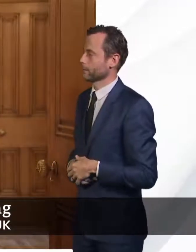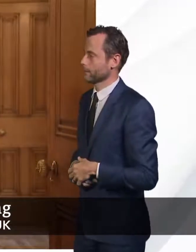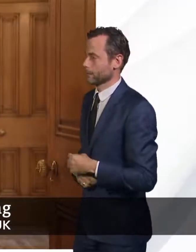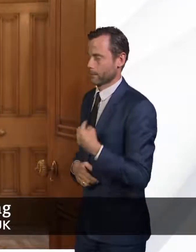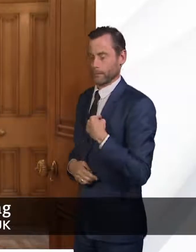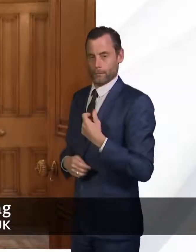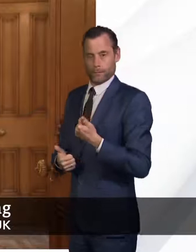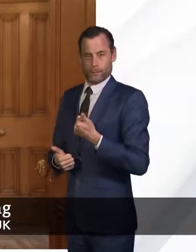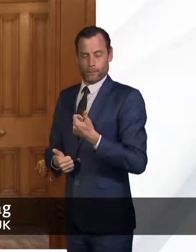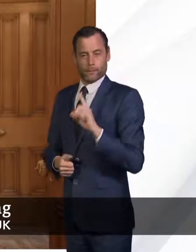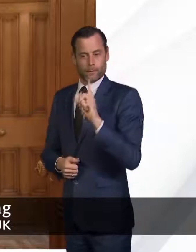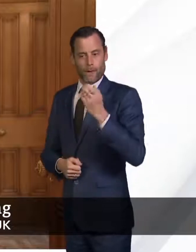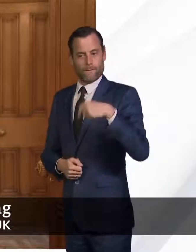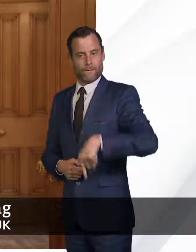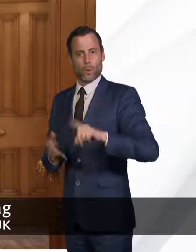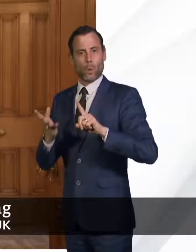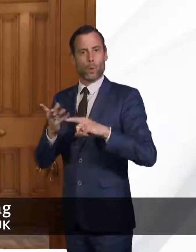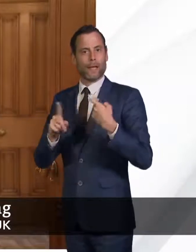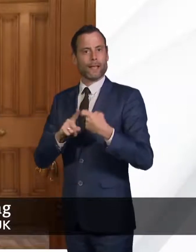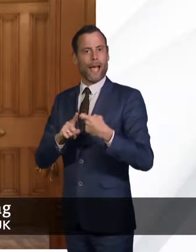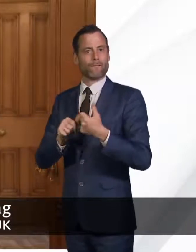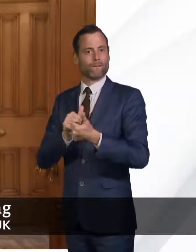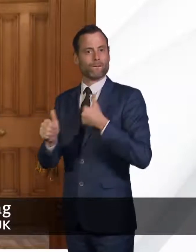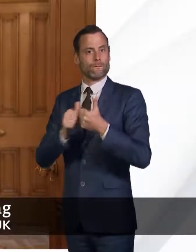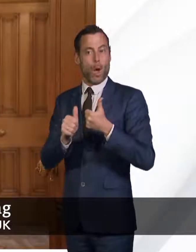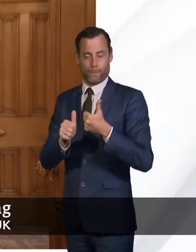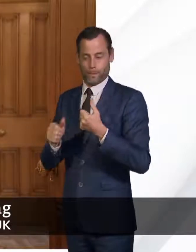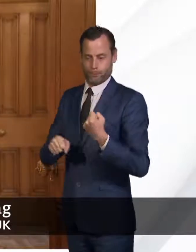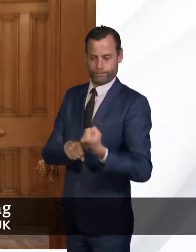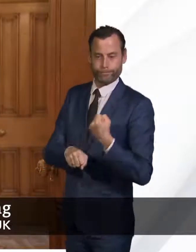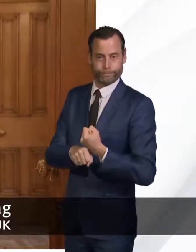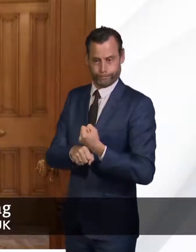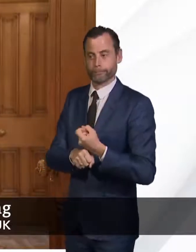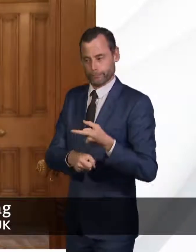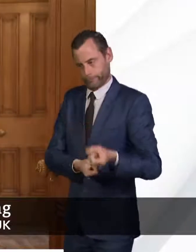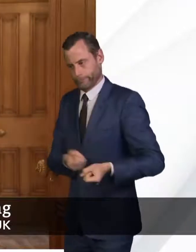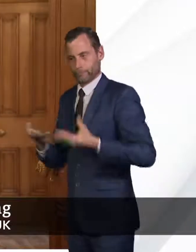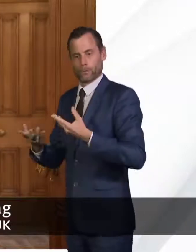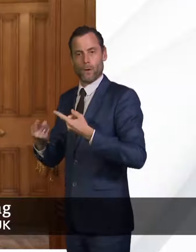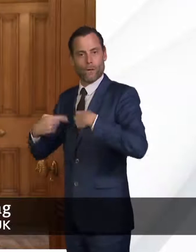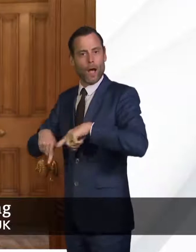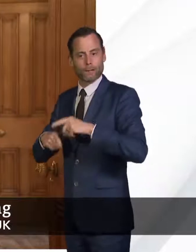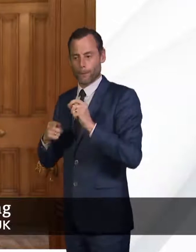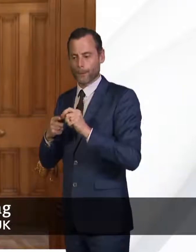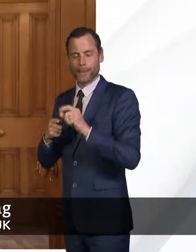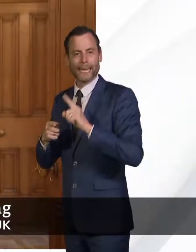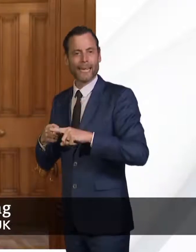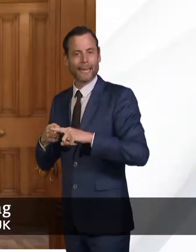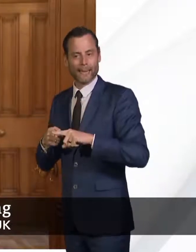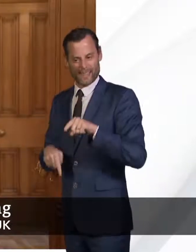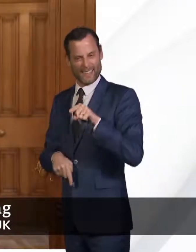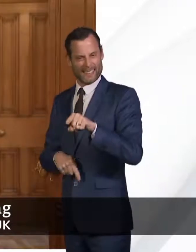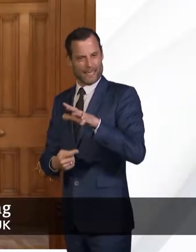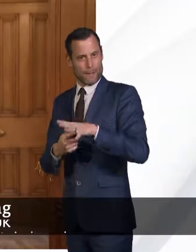here in the UK are turning over their production towards PPE. It's incredibly important. It's a huge amount of